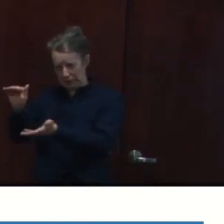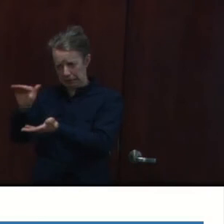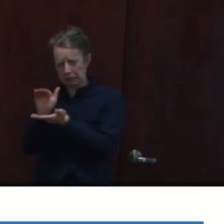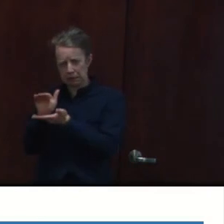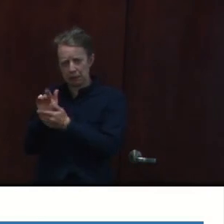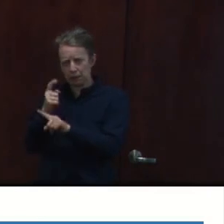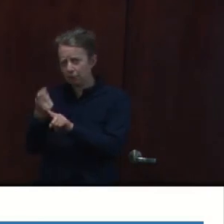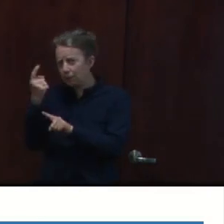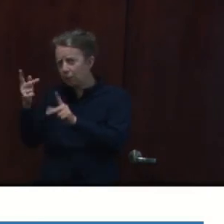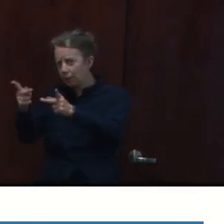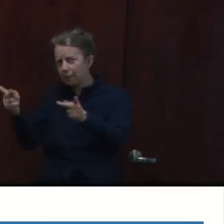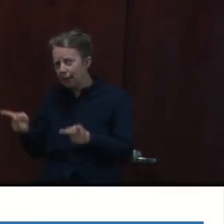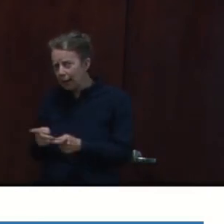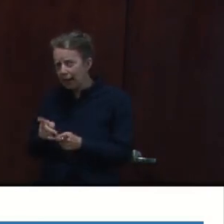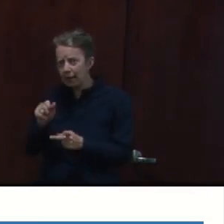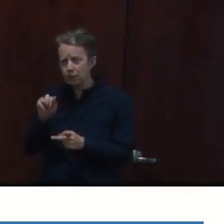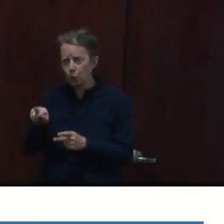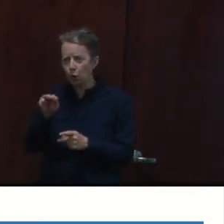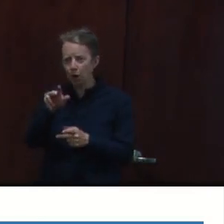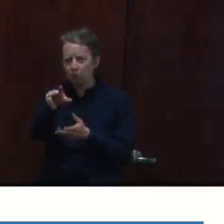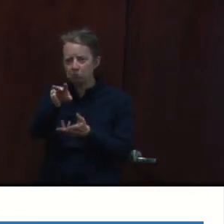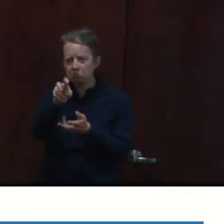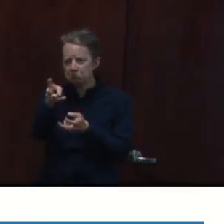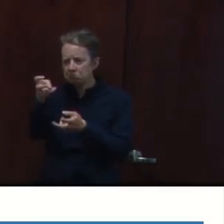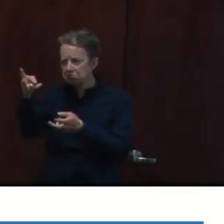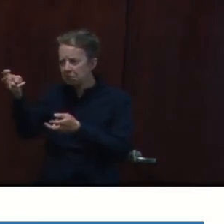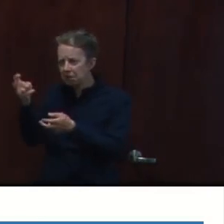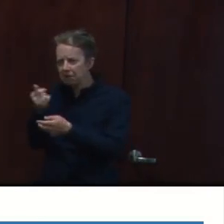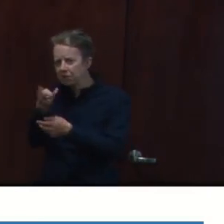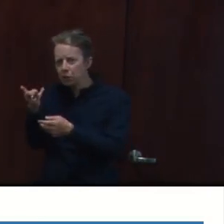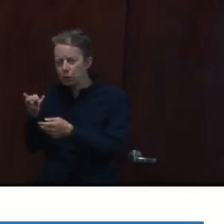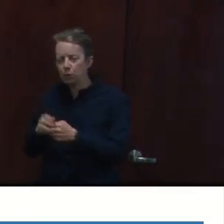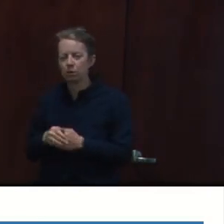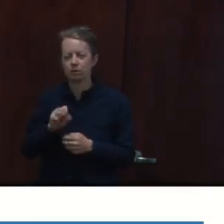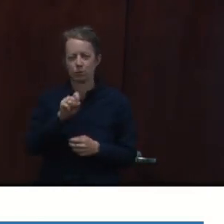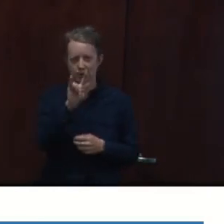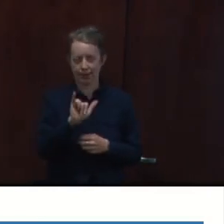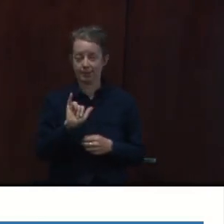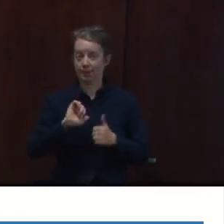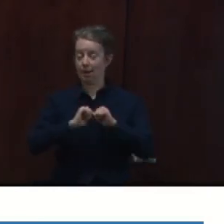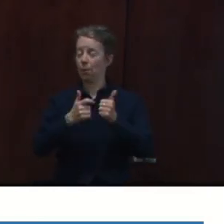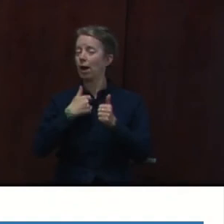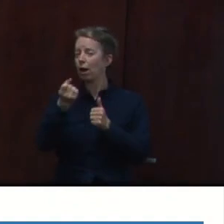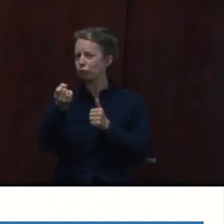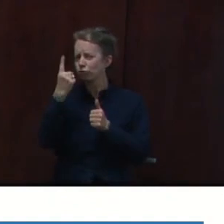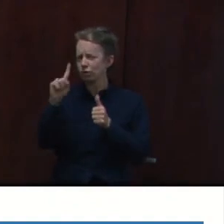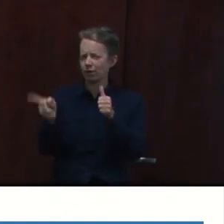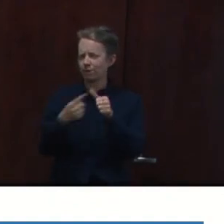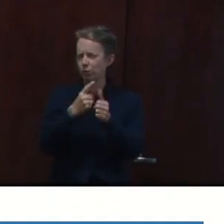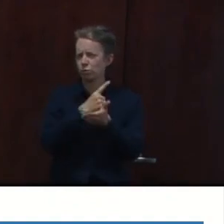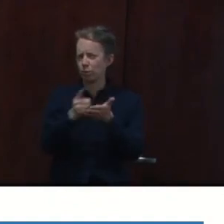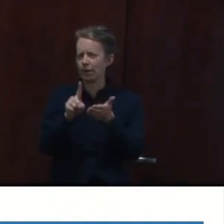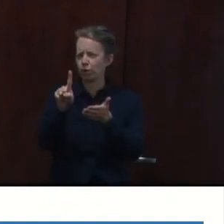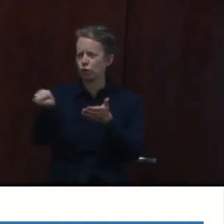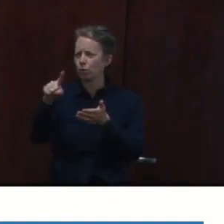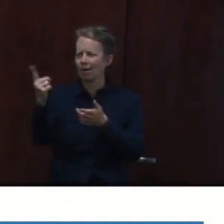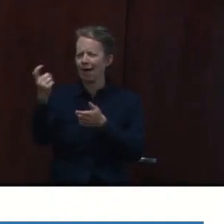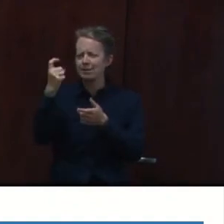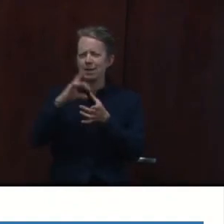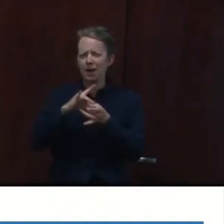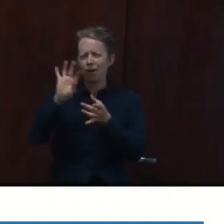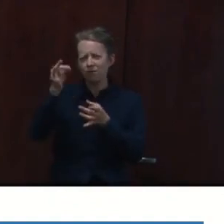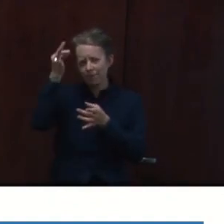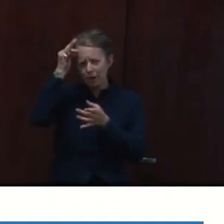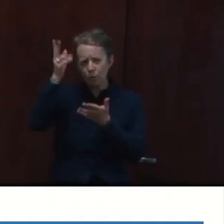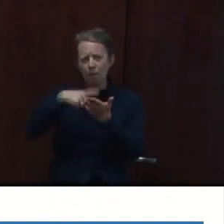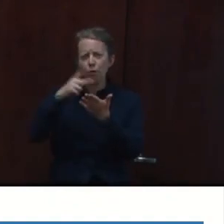one place? Is it a collection of? So my understanding of the first week was you all had asked about the federal program to vaccinate long-term